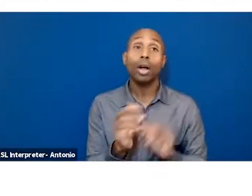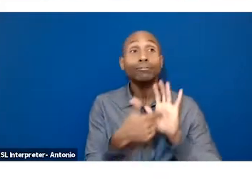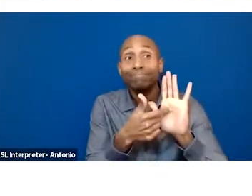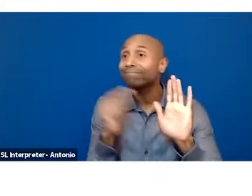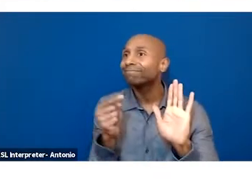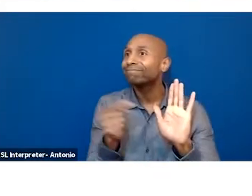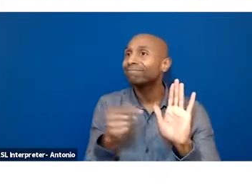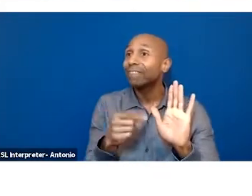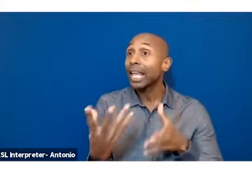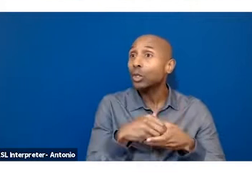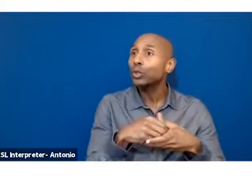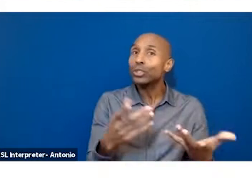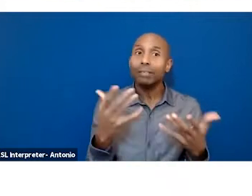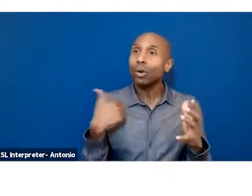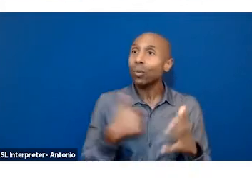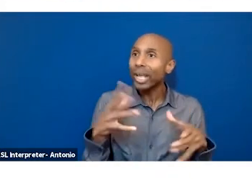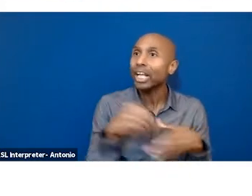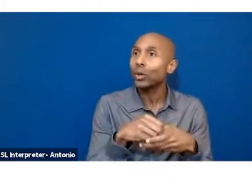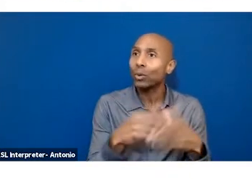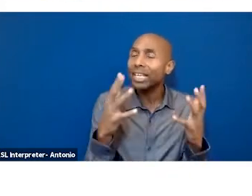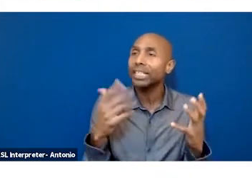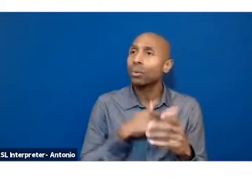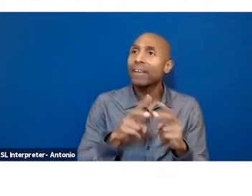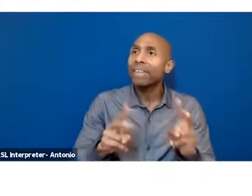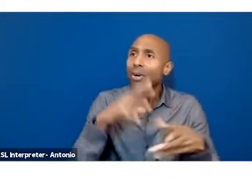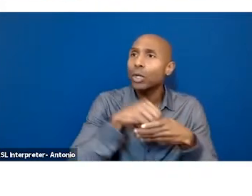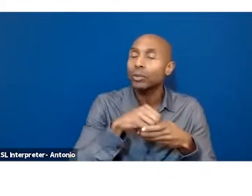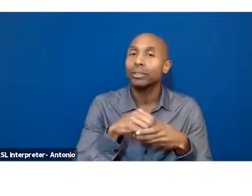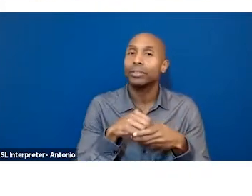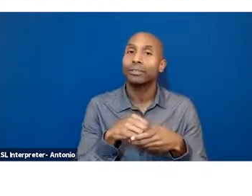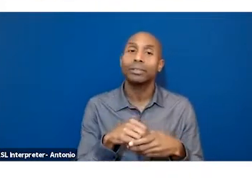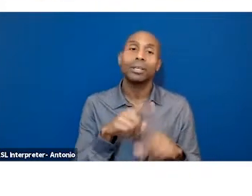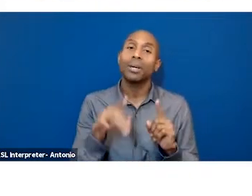of racism that underpins and drives global fashion capitalism.